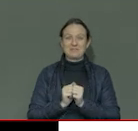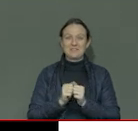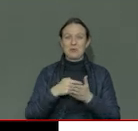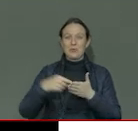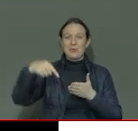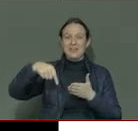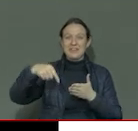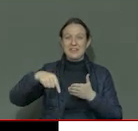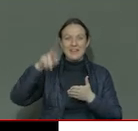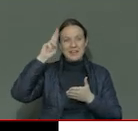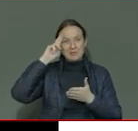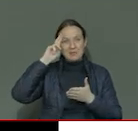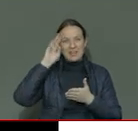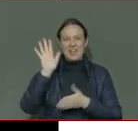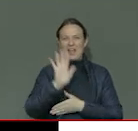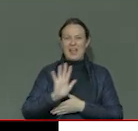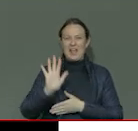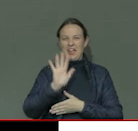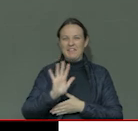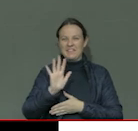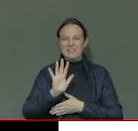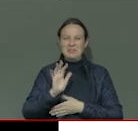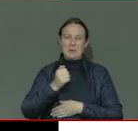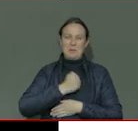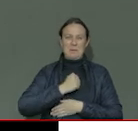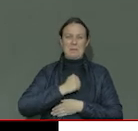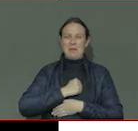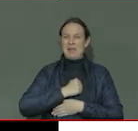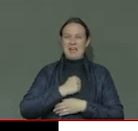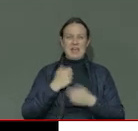week: average will not be my